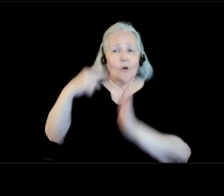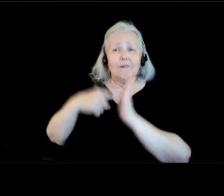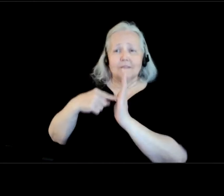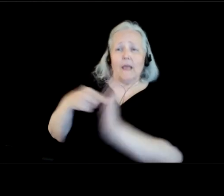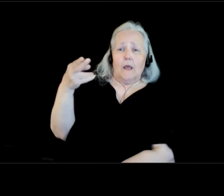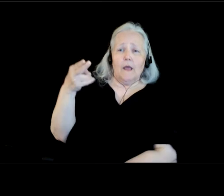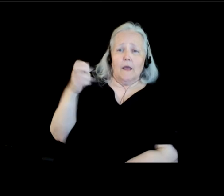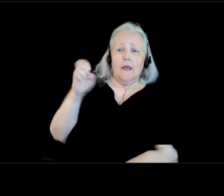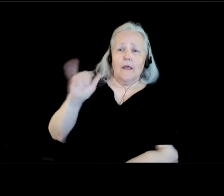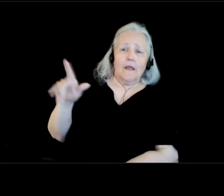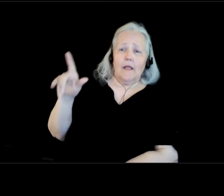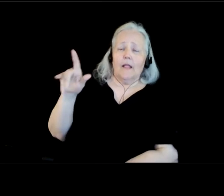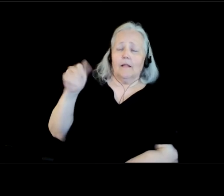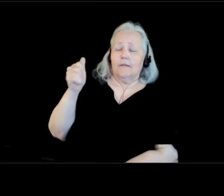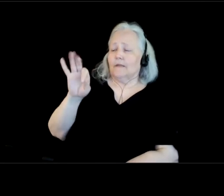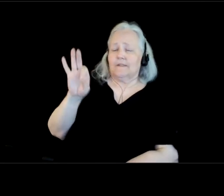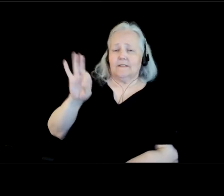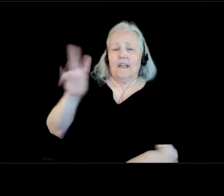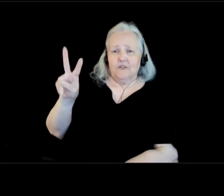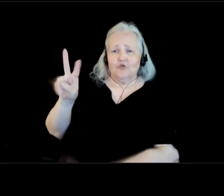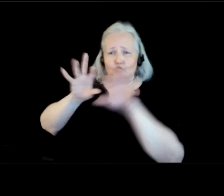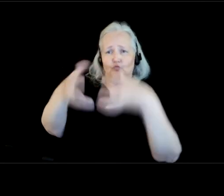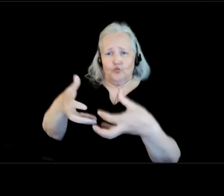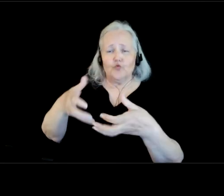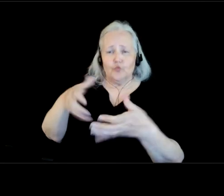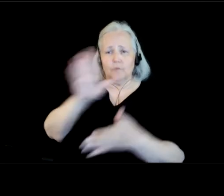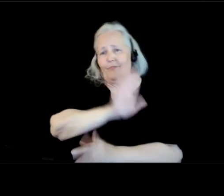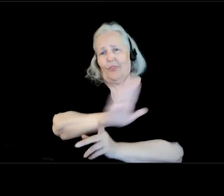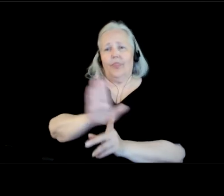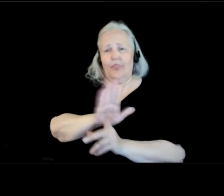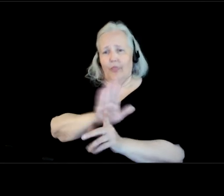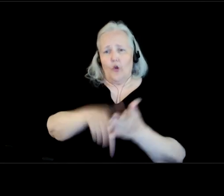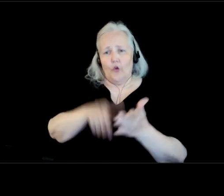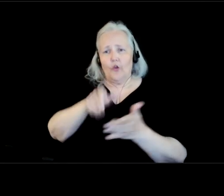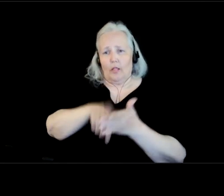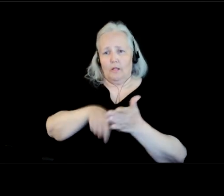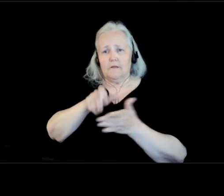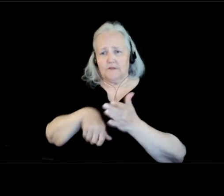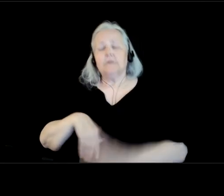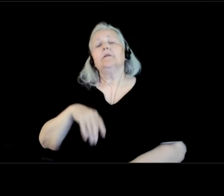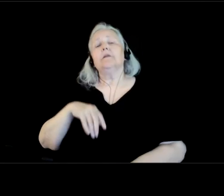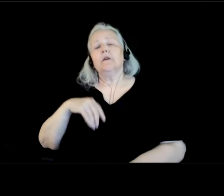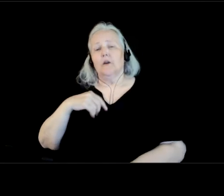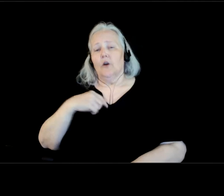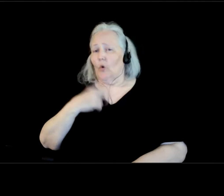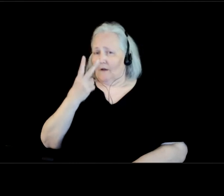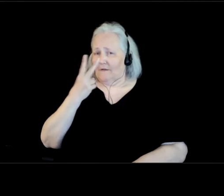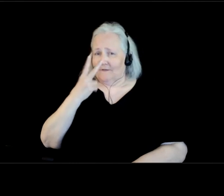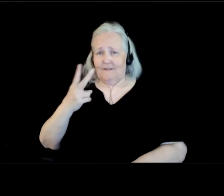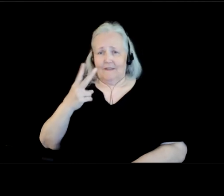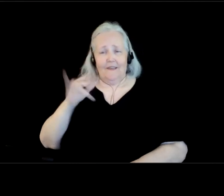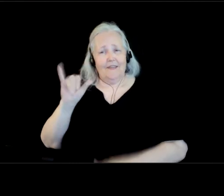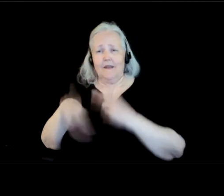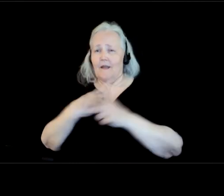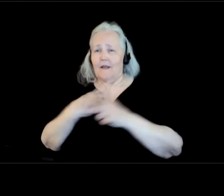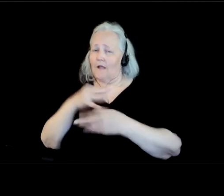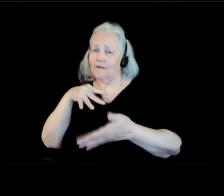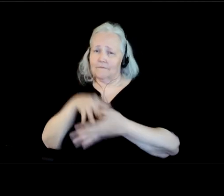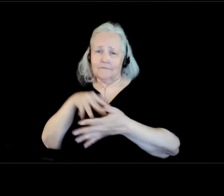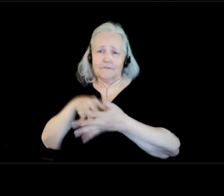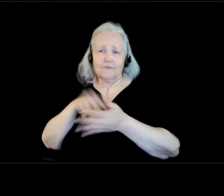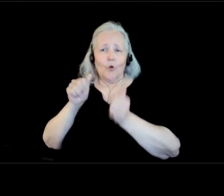Hale et al. 1992 set of articles. And we certainly see that co-authored scholarship, co-presentations